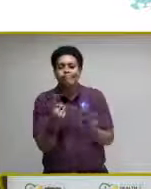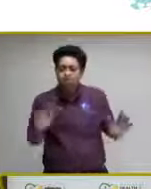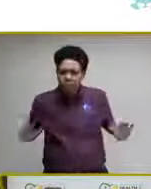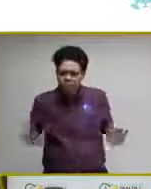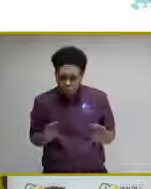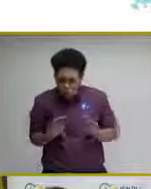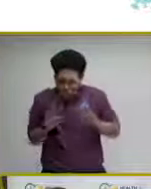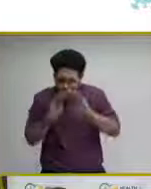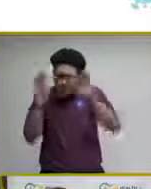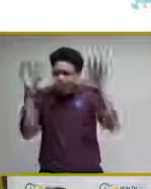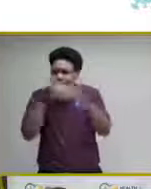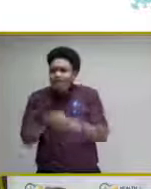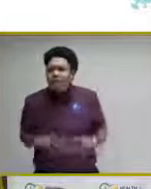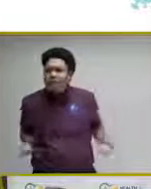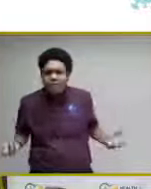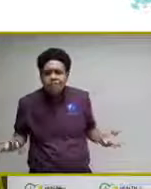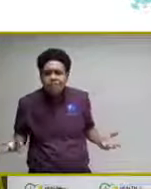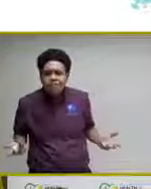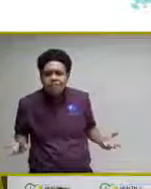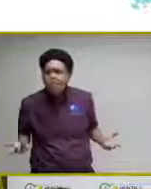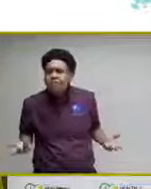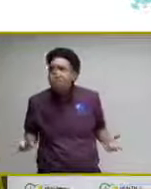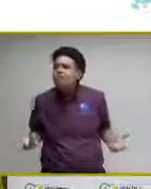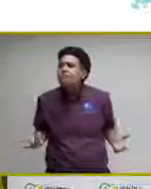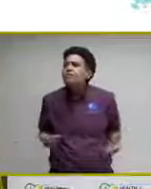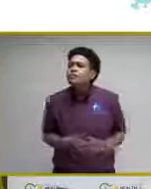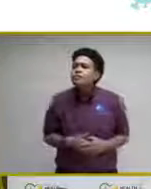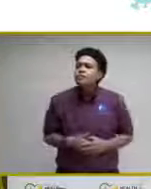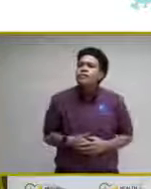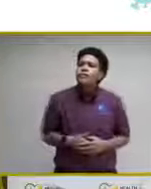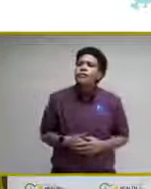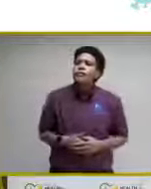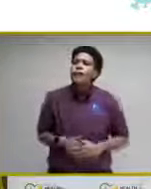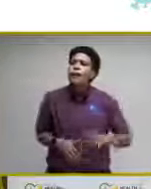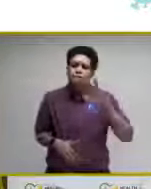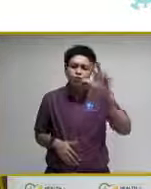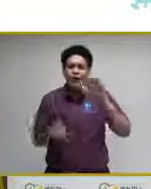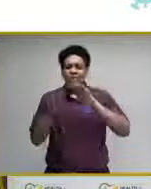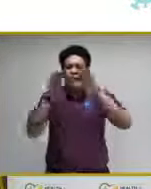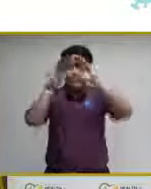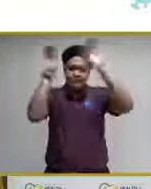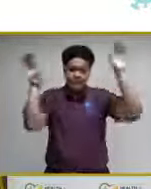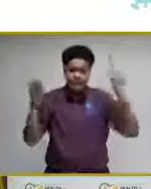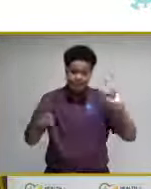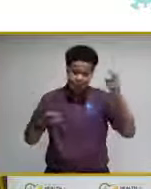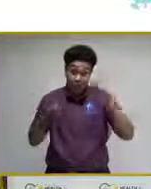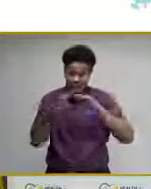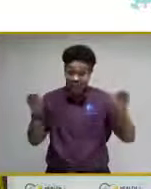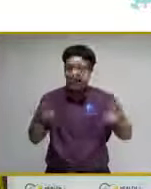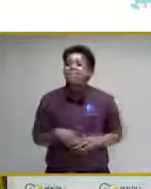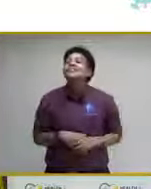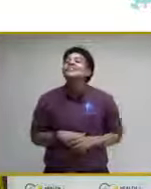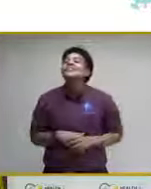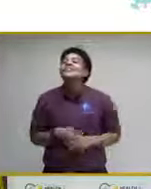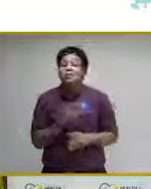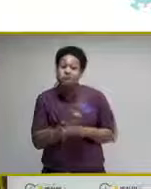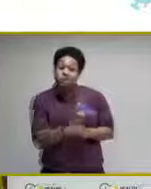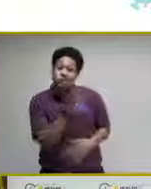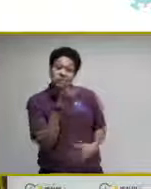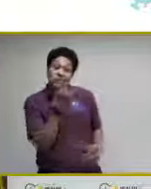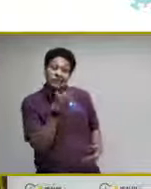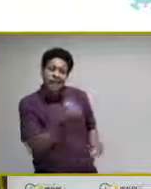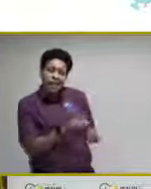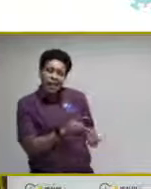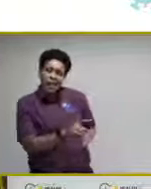the phases? What are the phases that we're looking at? We have 3 phases. Now, phase 1, as the minister had pointed